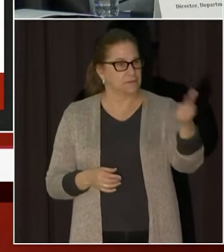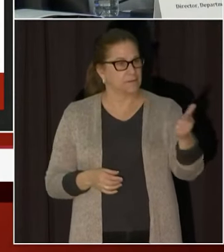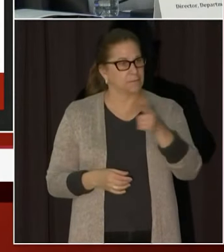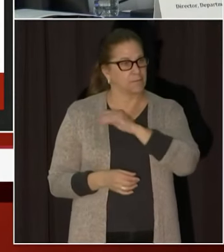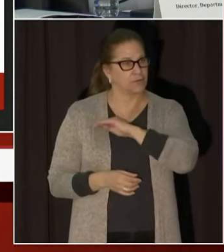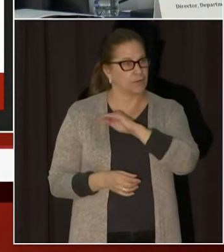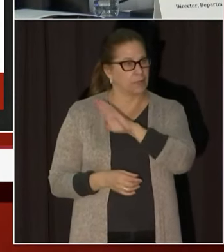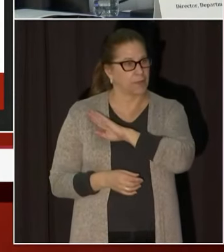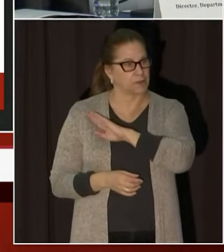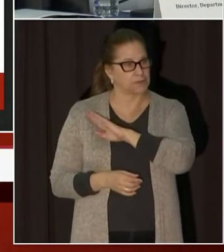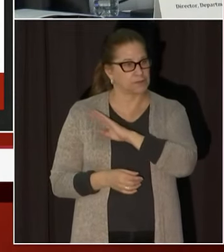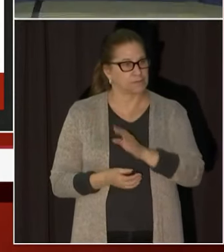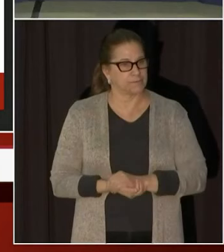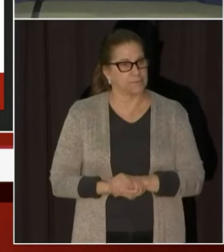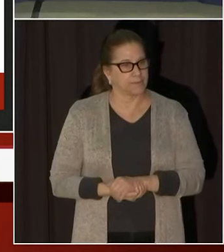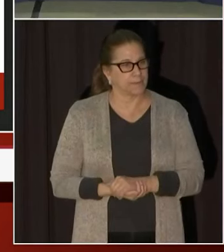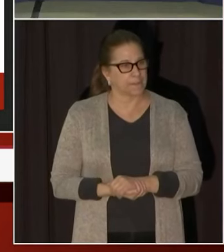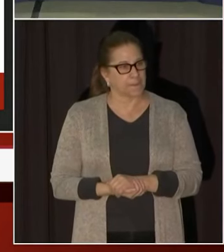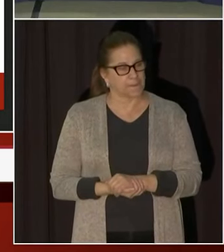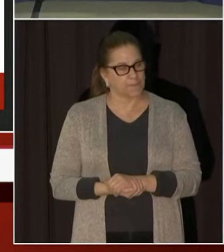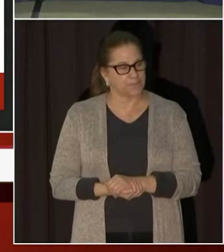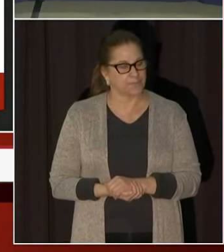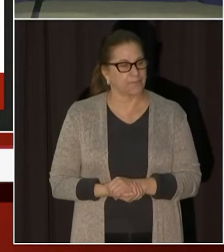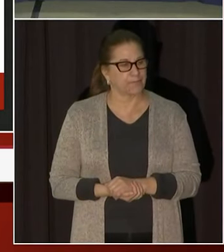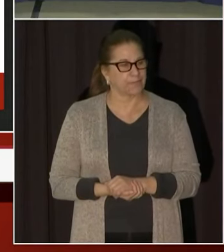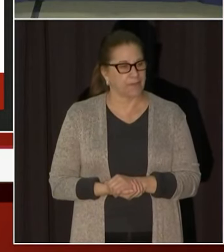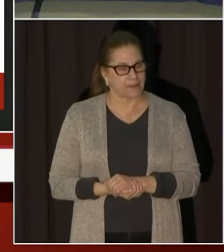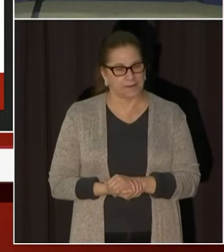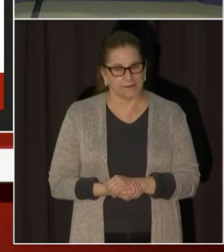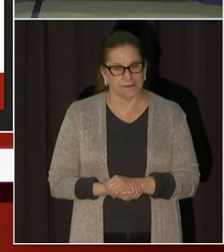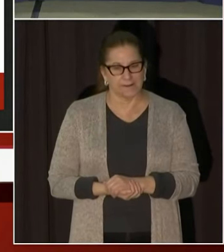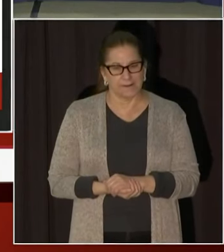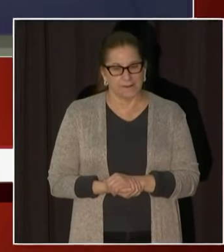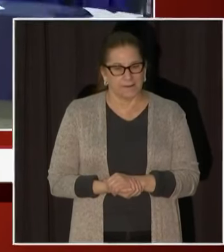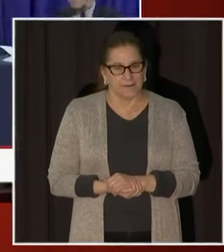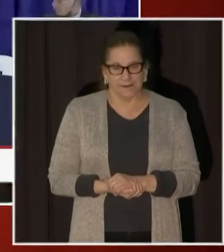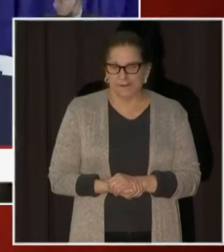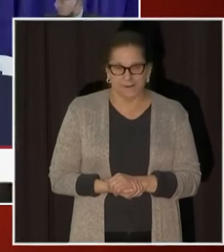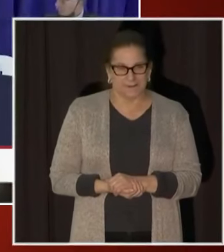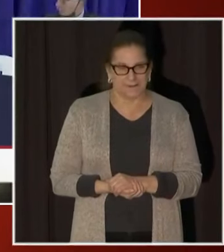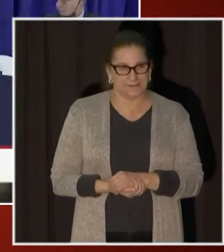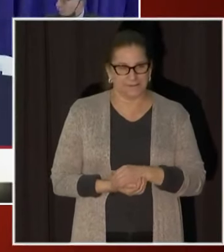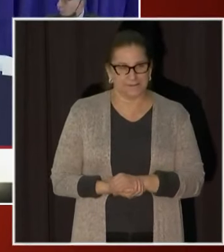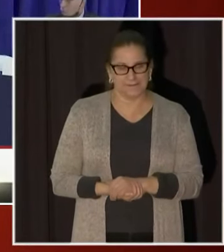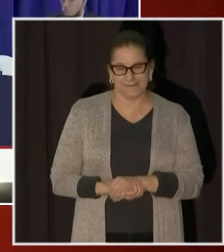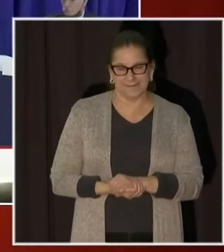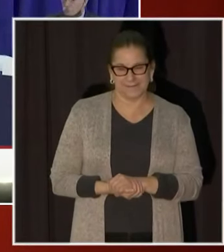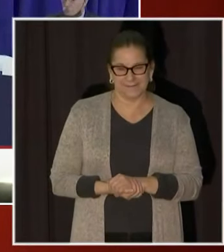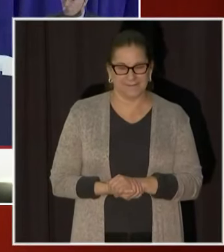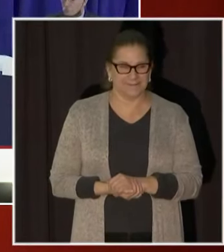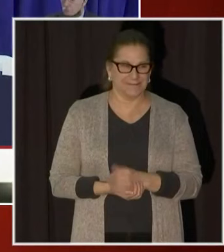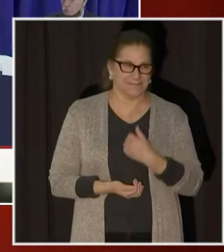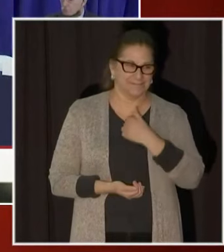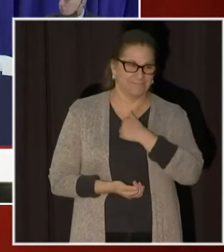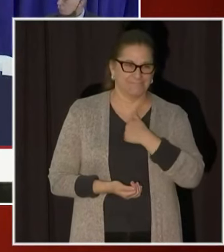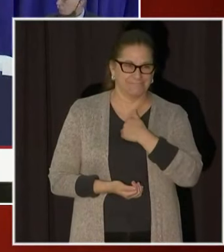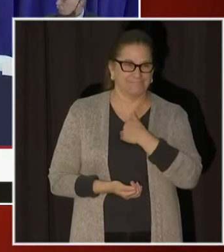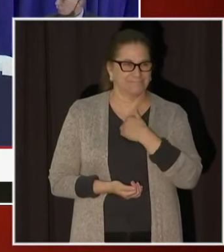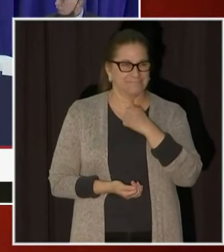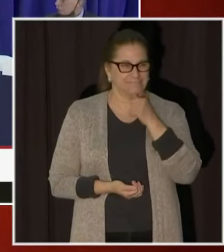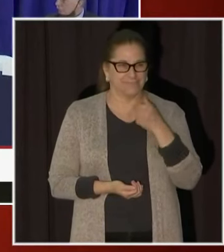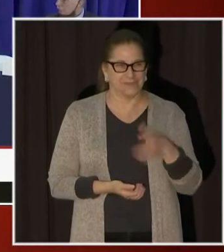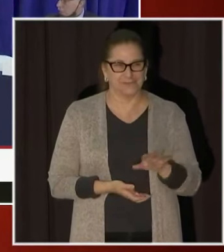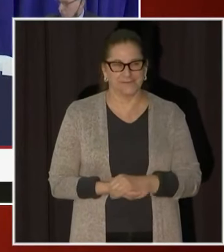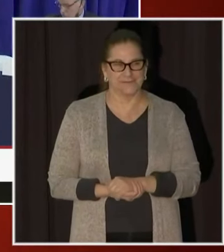Thank you, LaQuandra, but I don't think that you're all the way finished Okay. here. Oh, yes. So, So we're going to talk a little bit